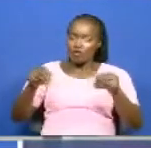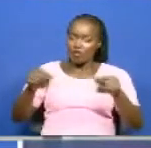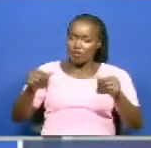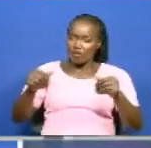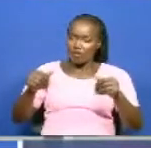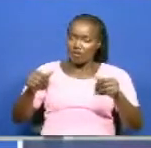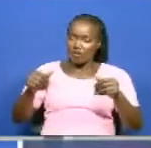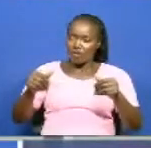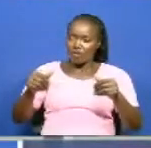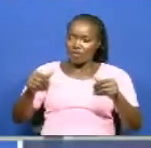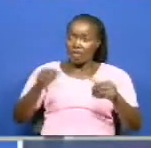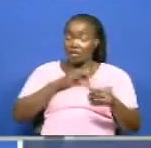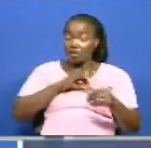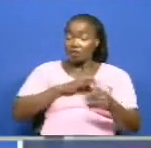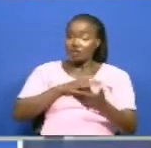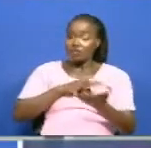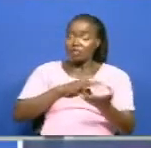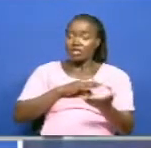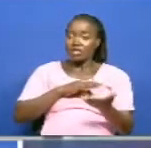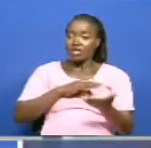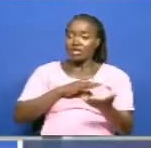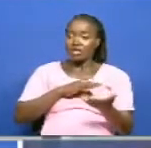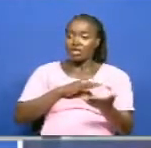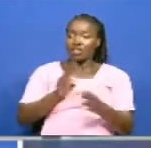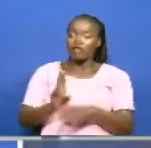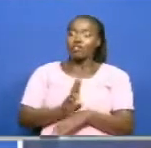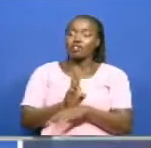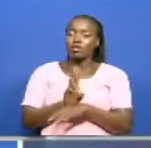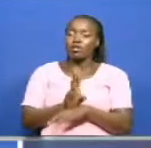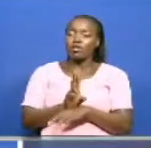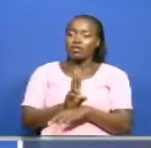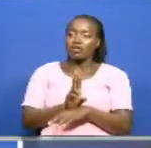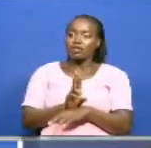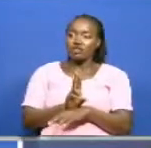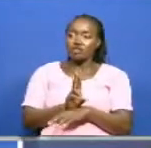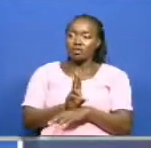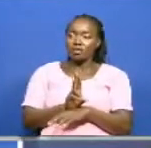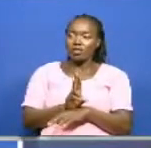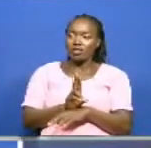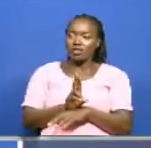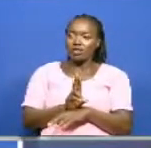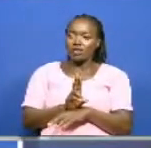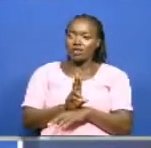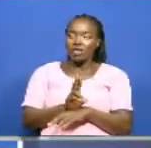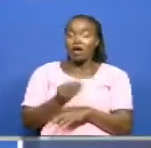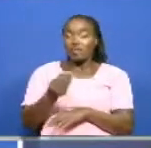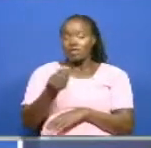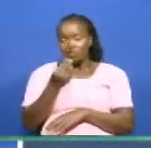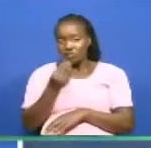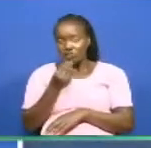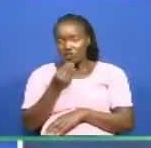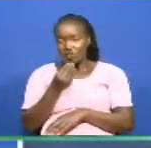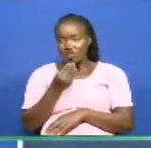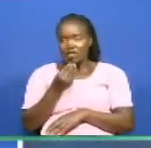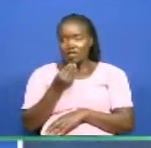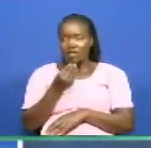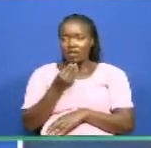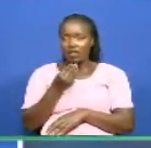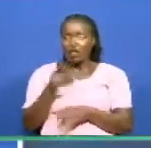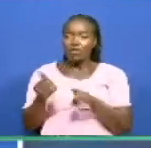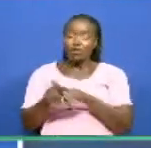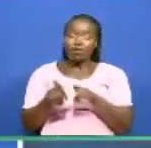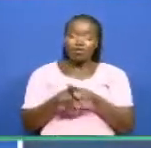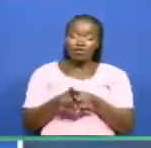unga pia uko na benefits nyingi ambazo tunatumia katika kuweka katika chakula na pia huo